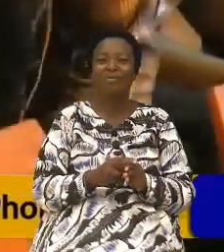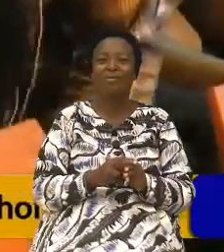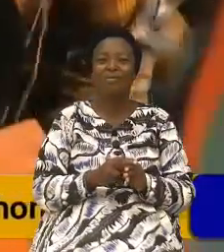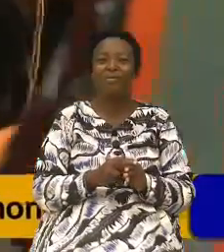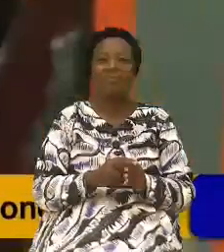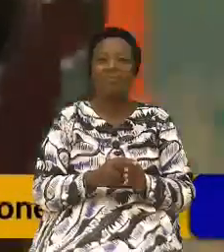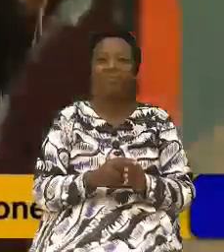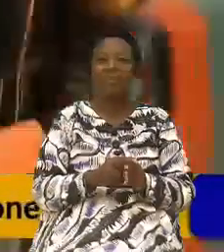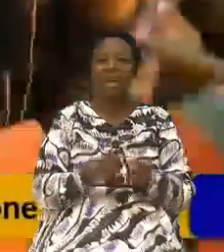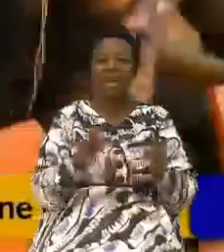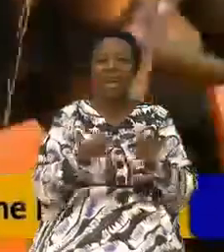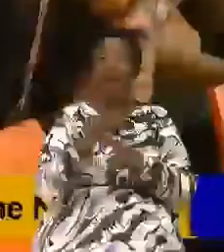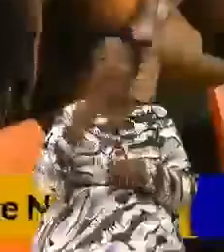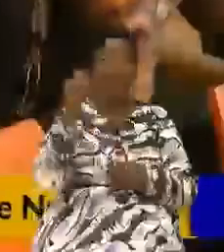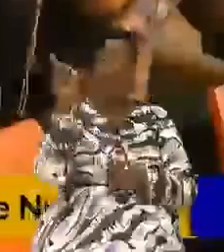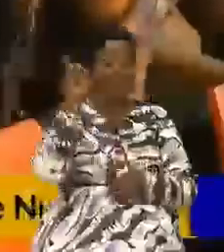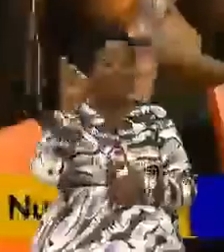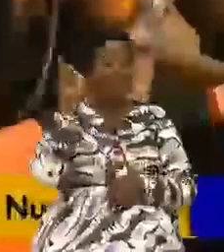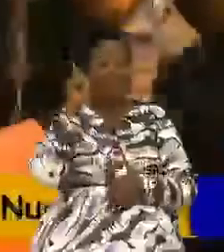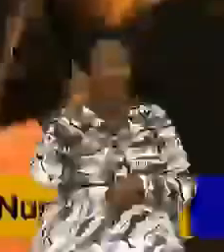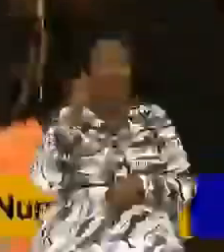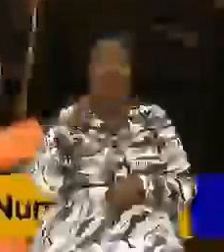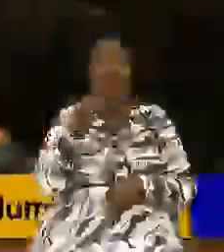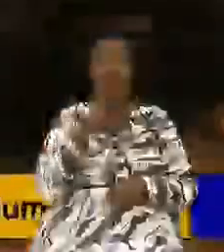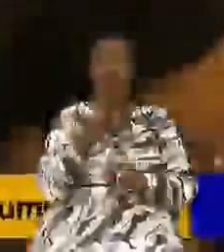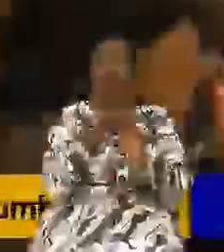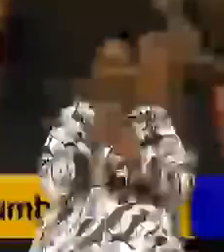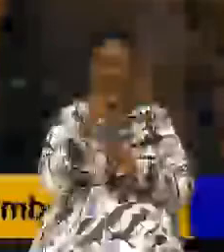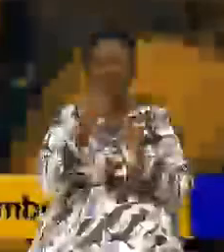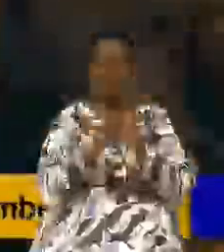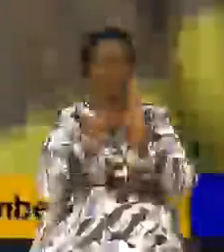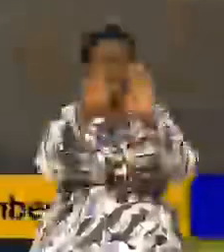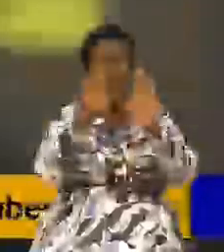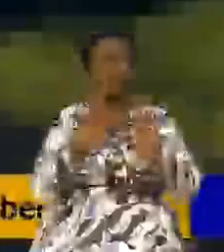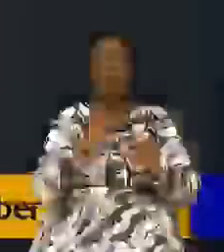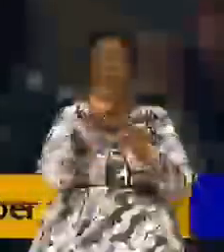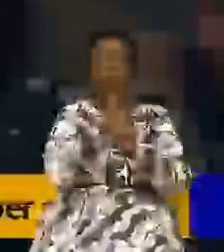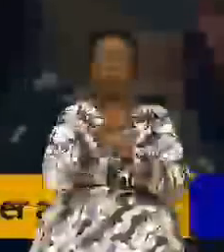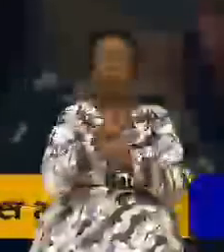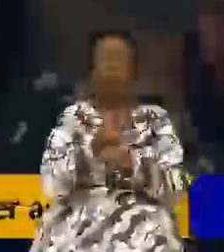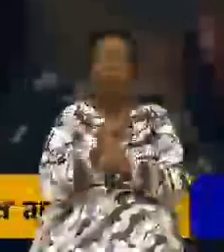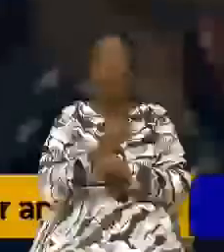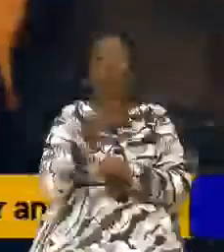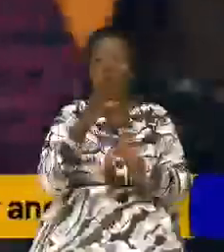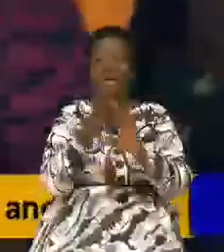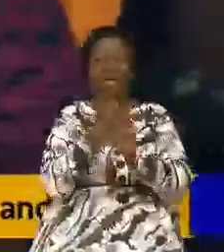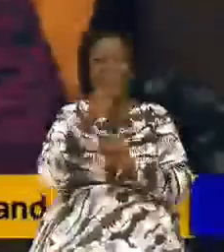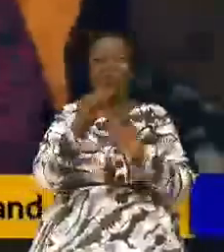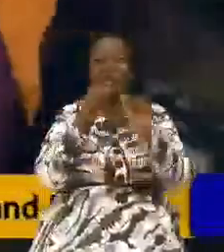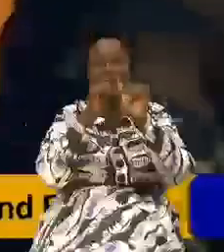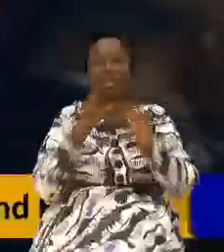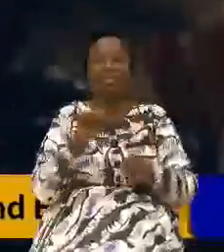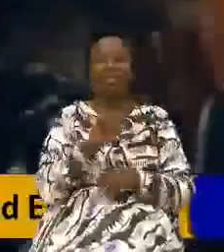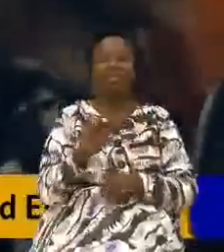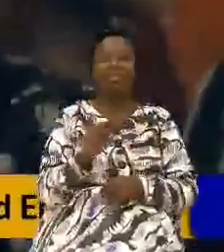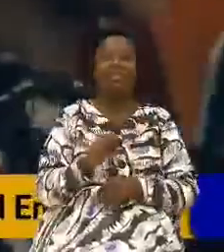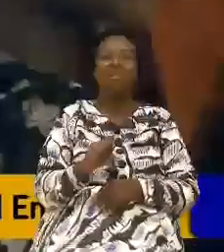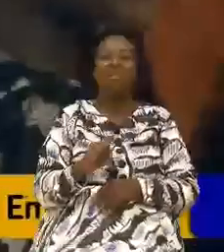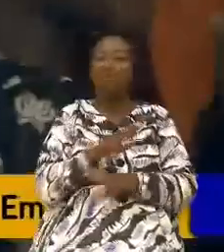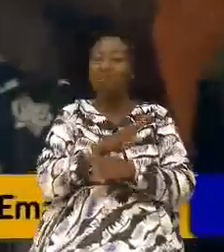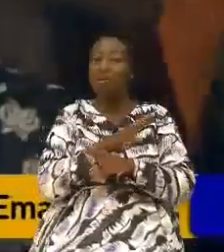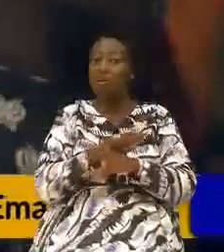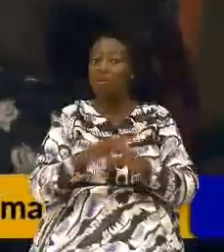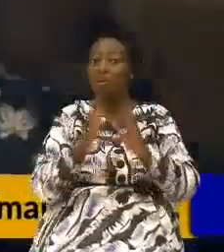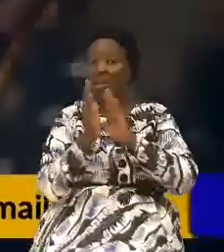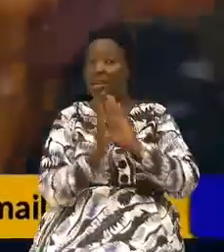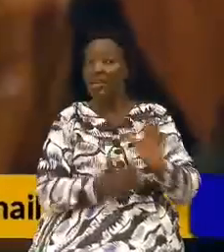As you listen, you receive your miracle. You receive your blessing. Don't leave where you